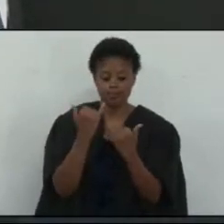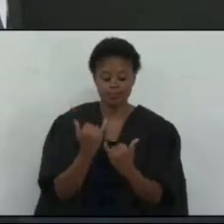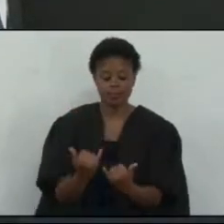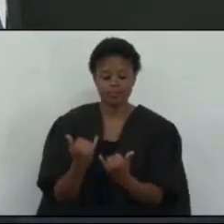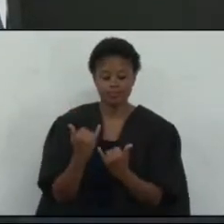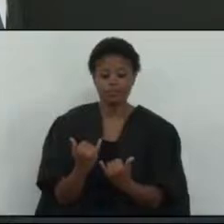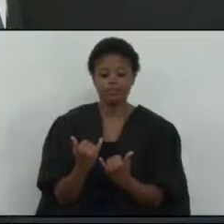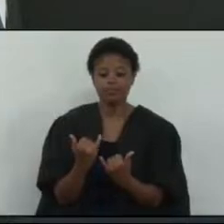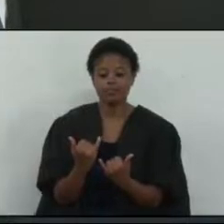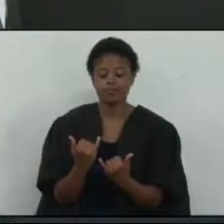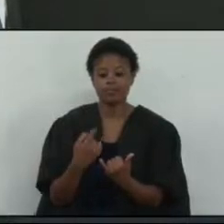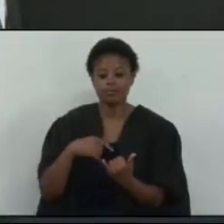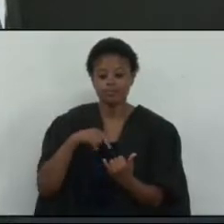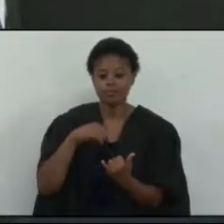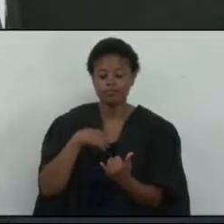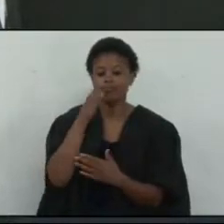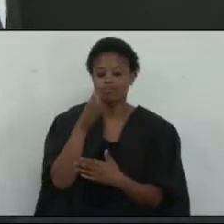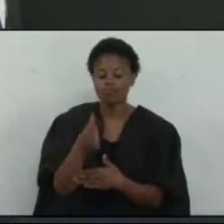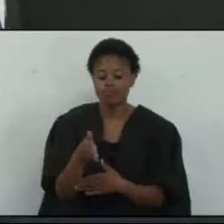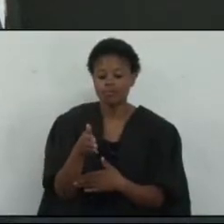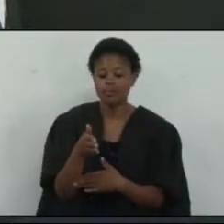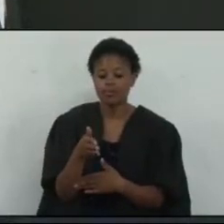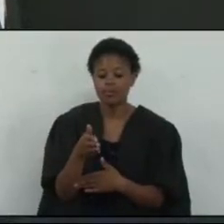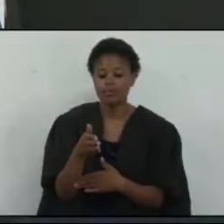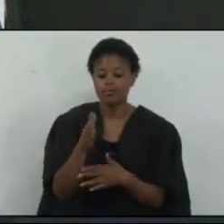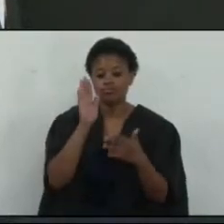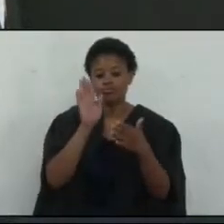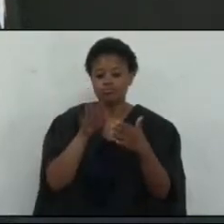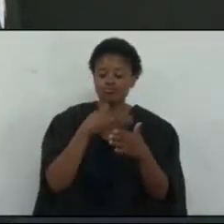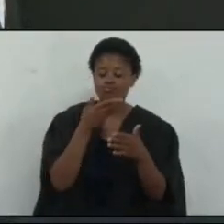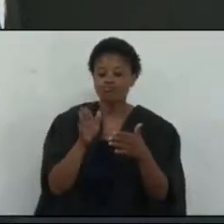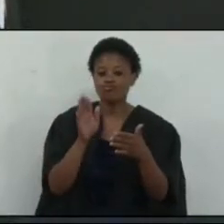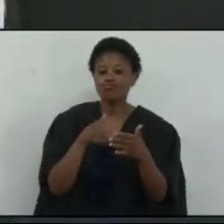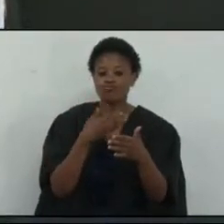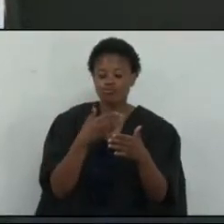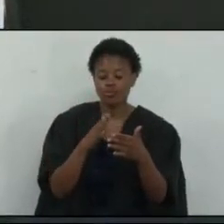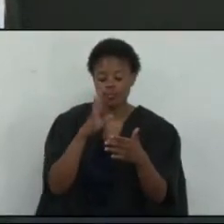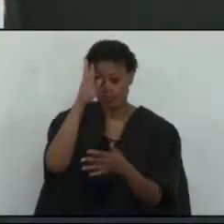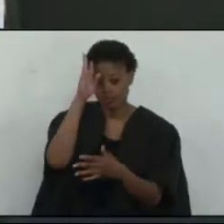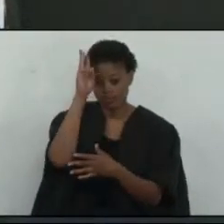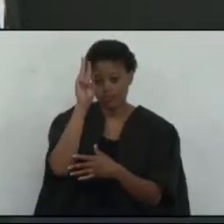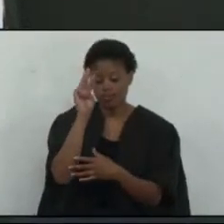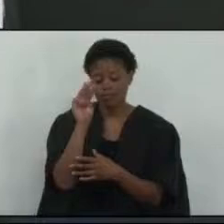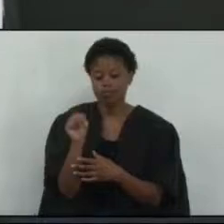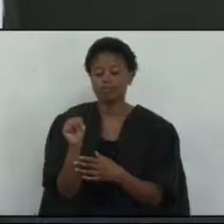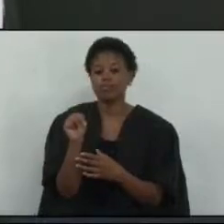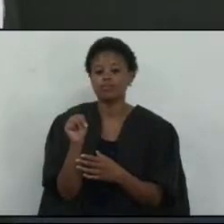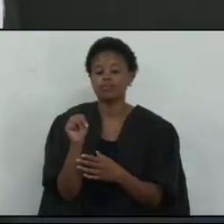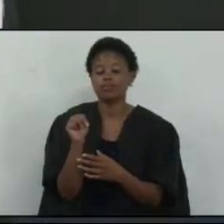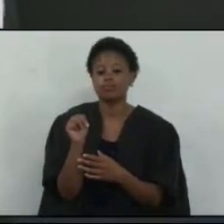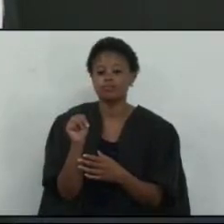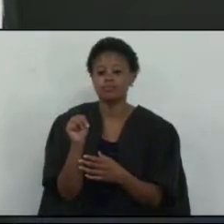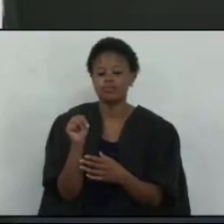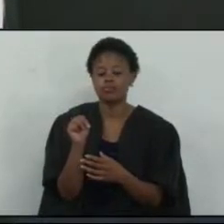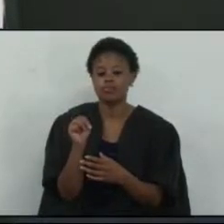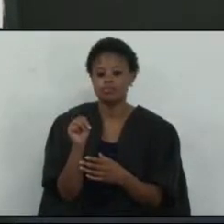and gentlemen, we will receive choral performance from Nelson Mandela University Choir.